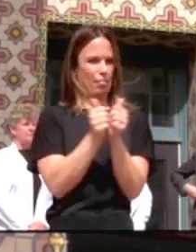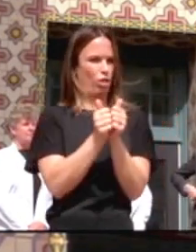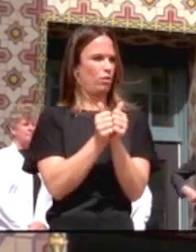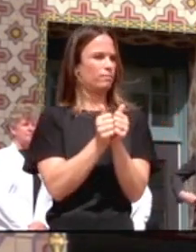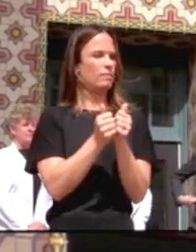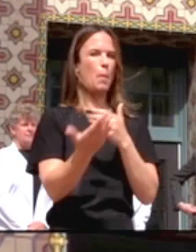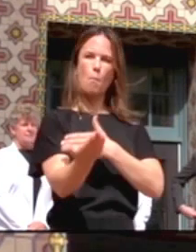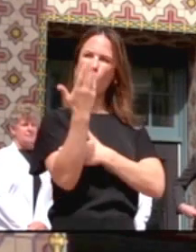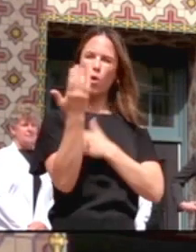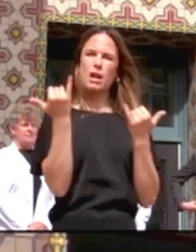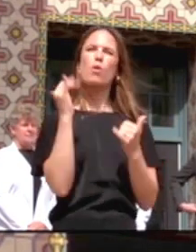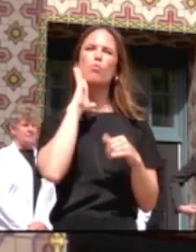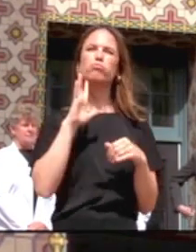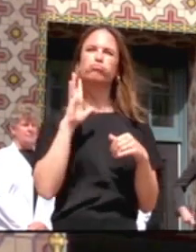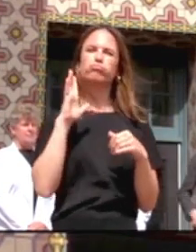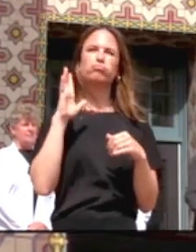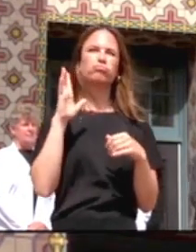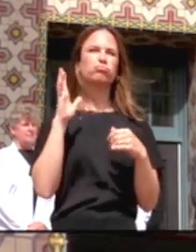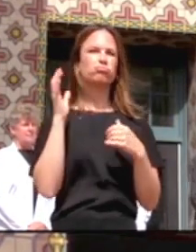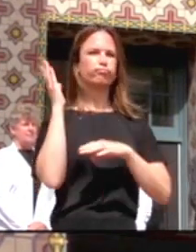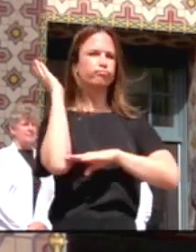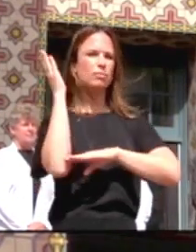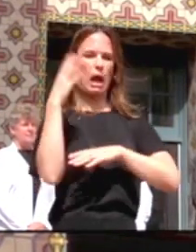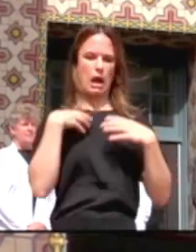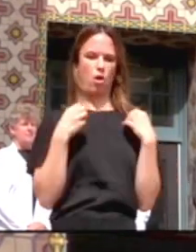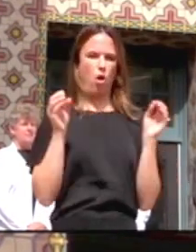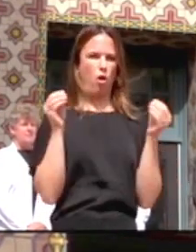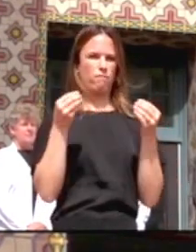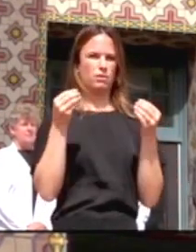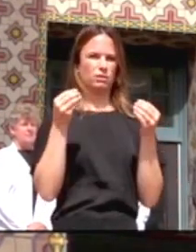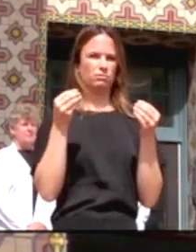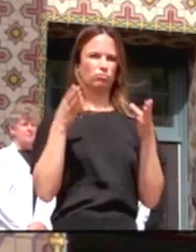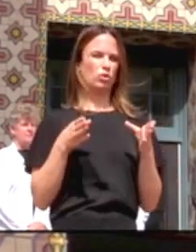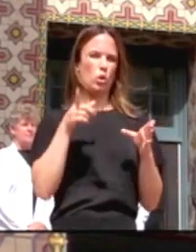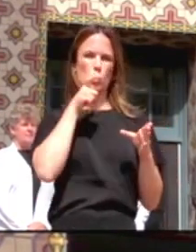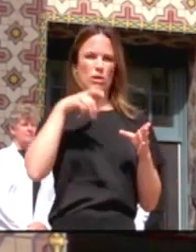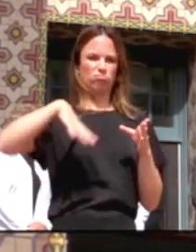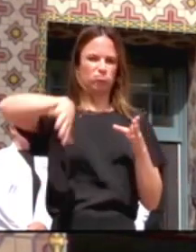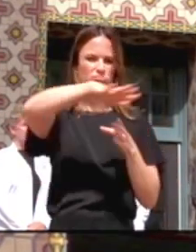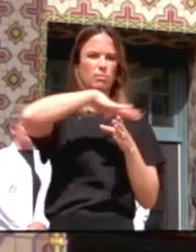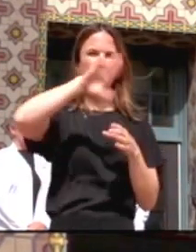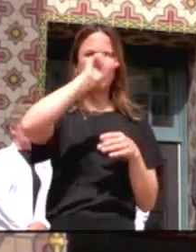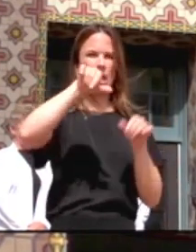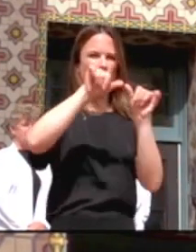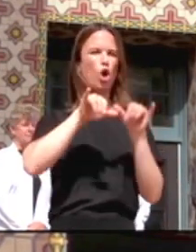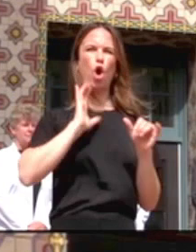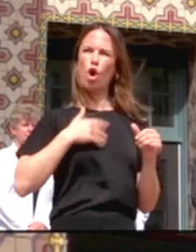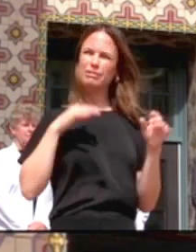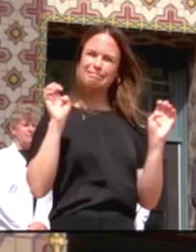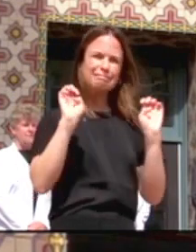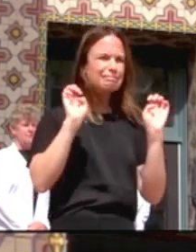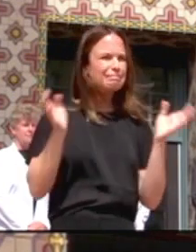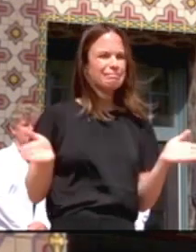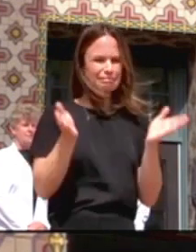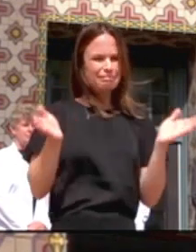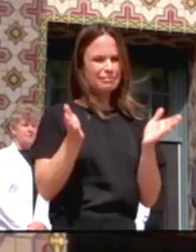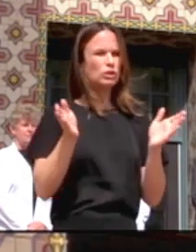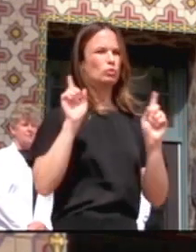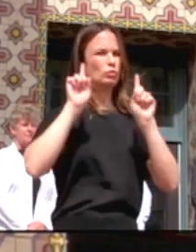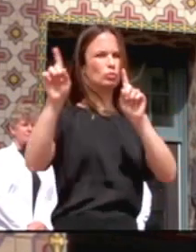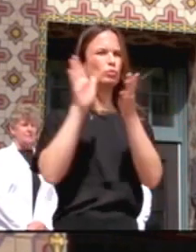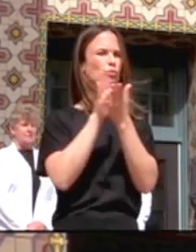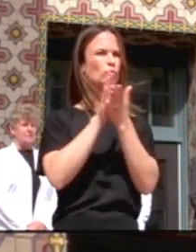This morning, you will hear from health officers from throughout the Bay Area about the urgent need to return to